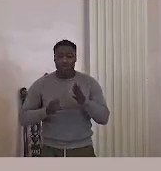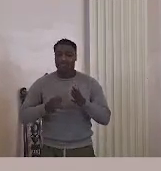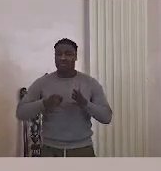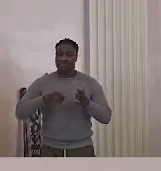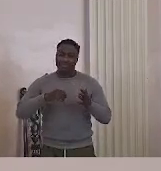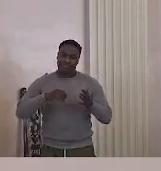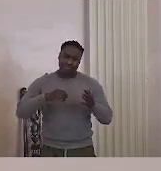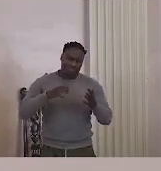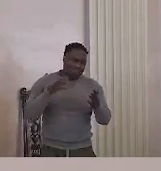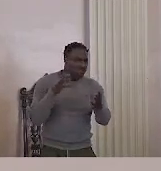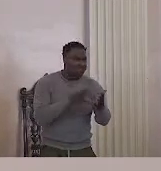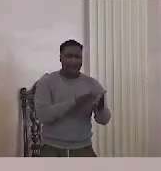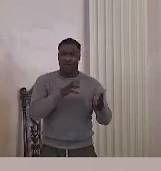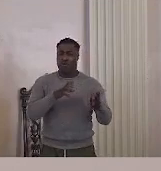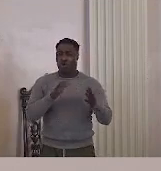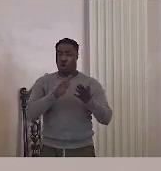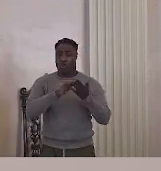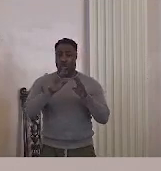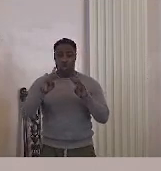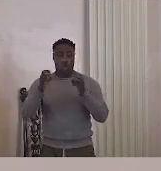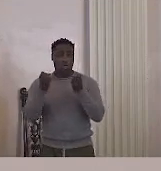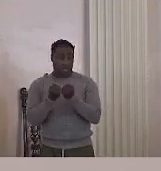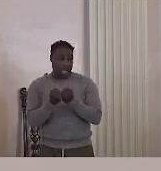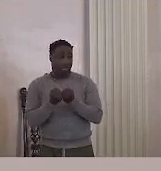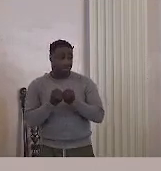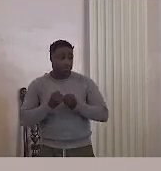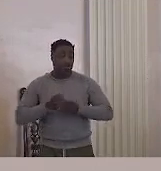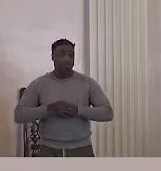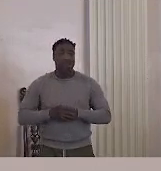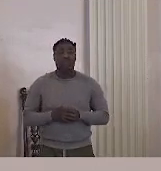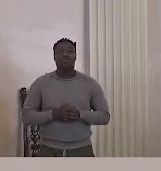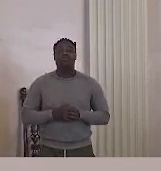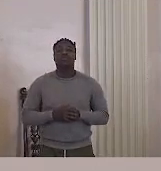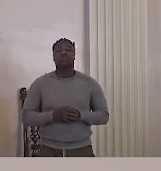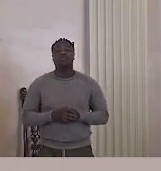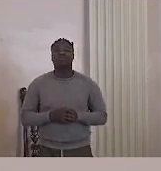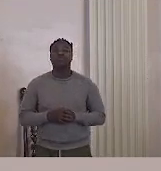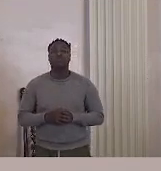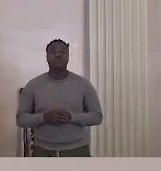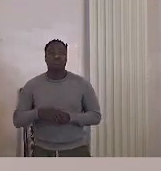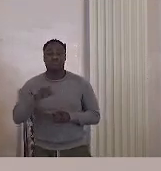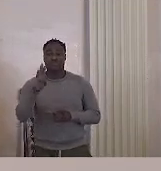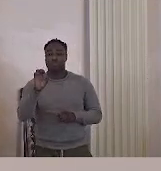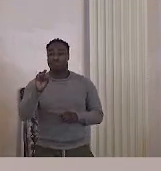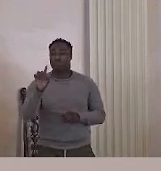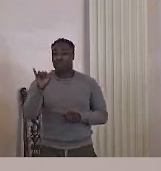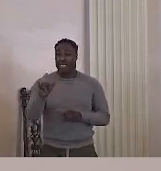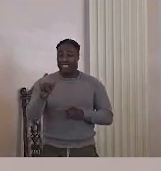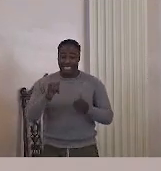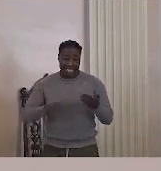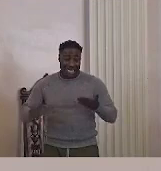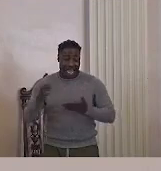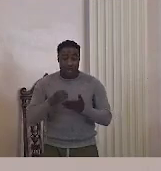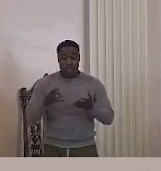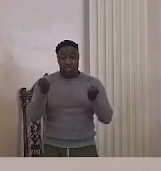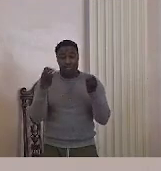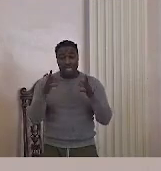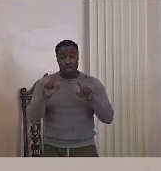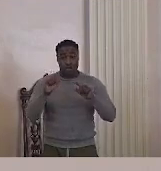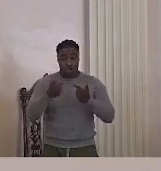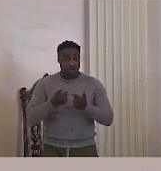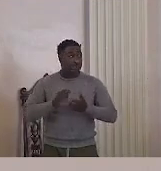powerful community workshops around water for decades. And Betsy gathers multiple groups in a